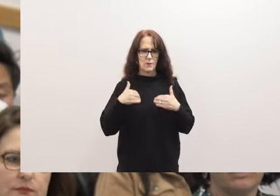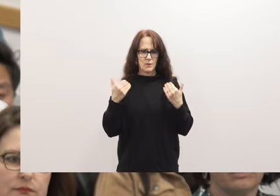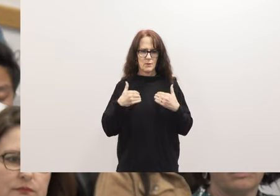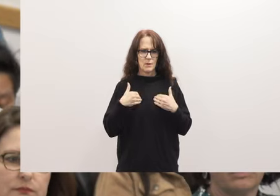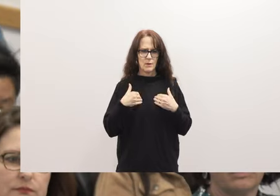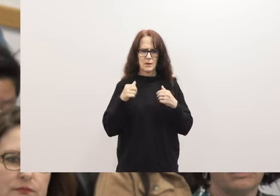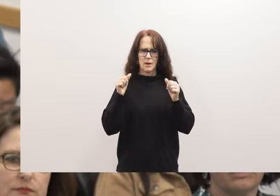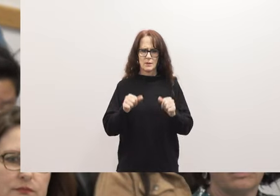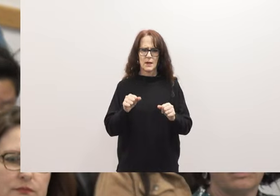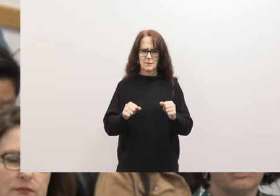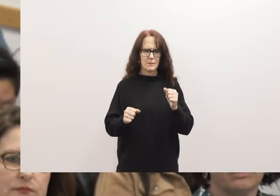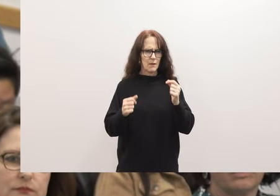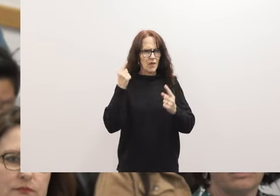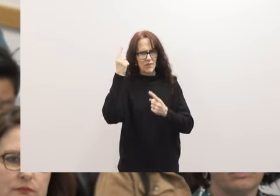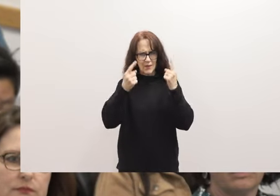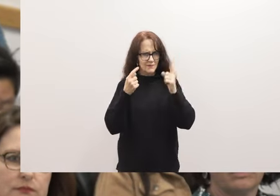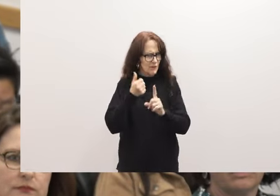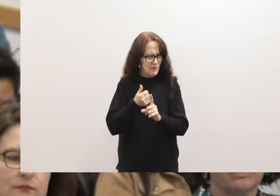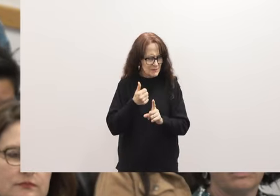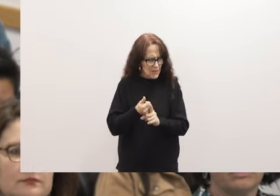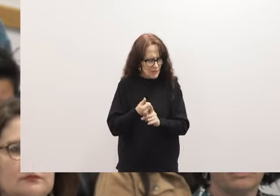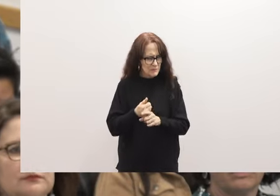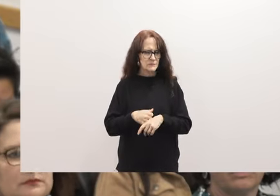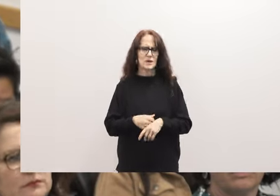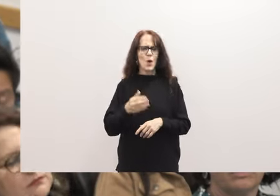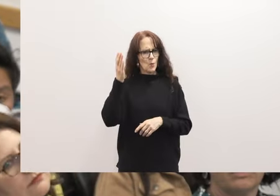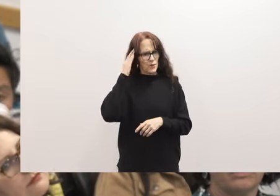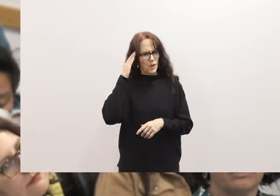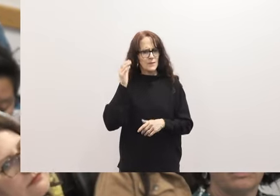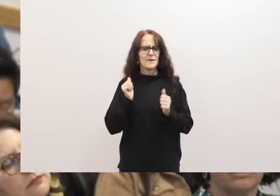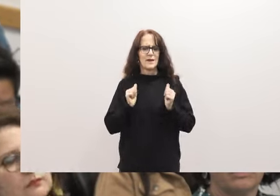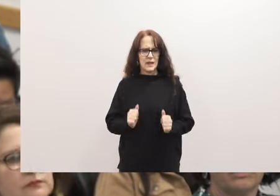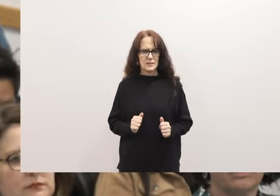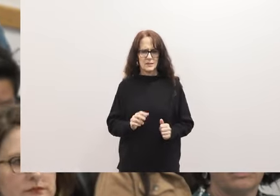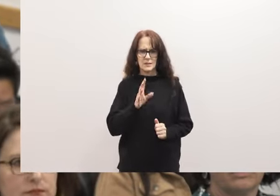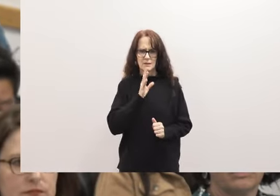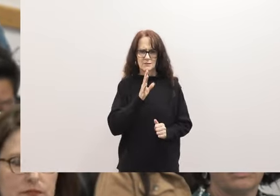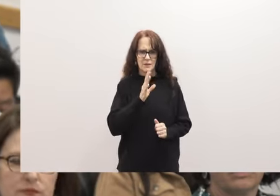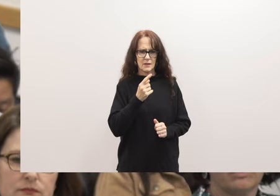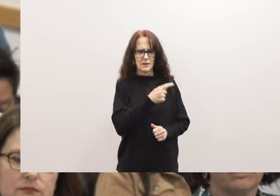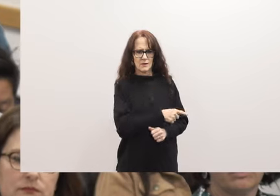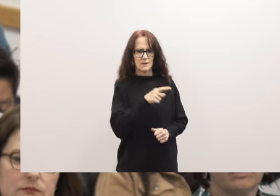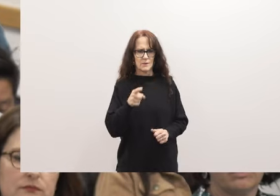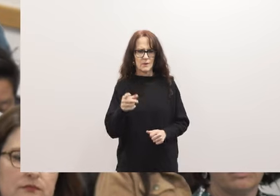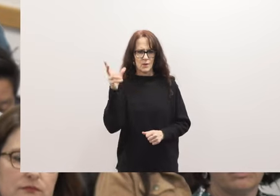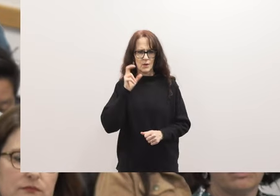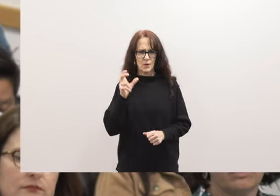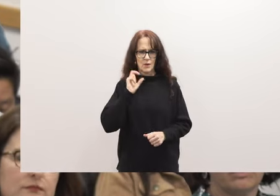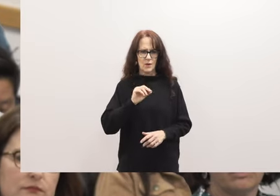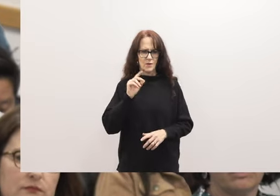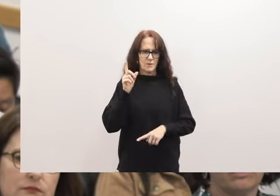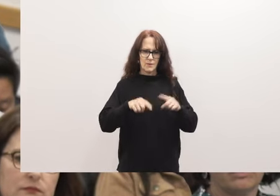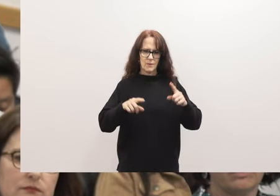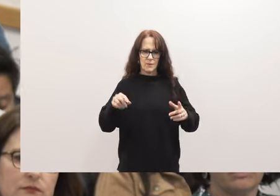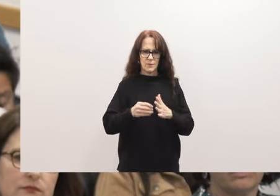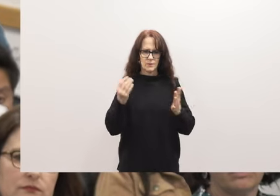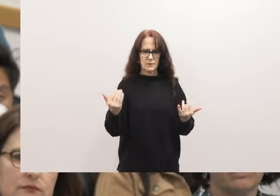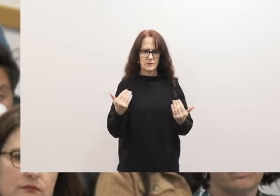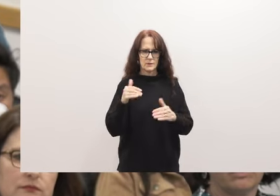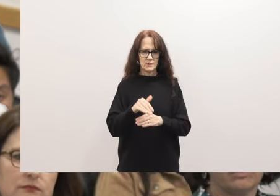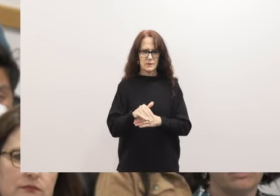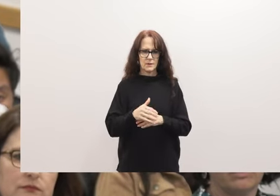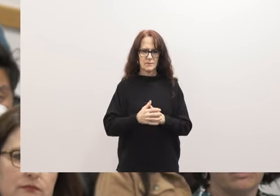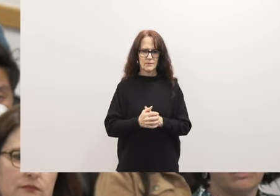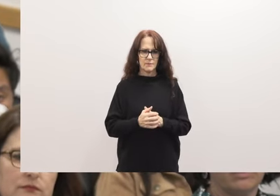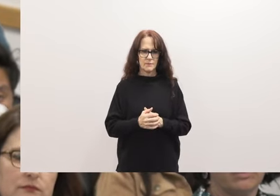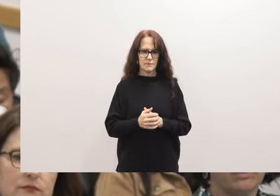incapable of thinking for themselves. We know they have agency, as a speaker before us said this, as we've heard from all the students tonight,